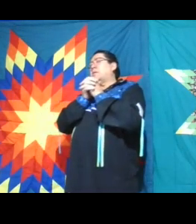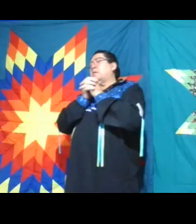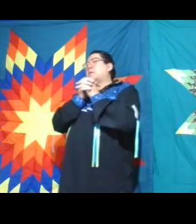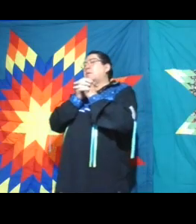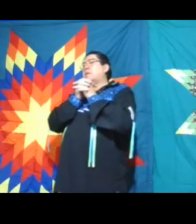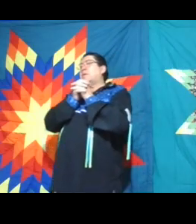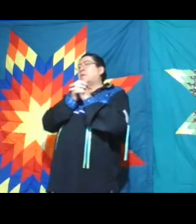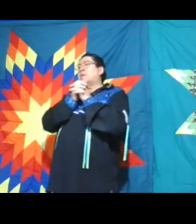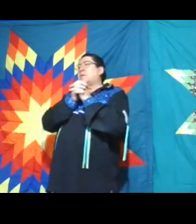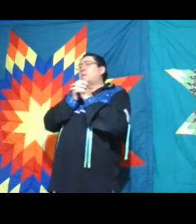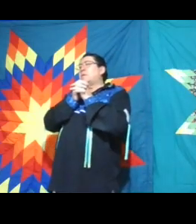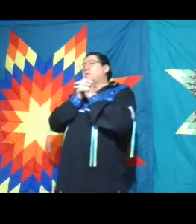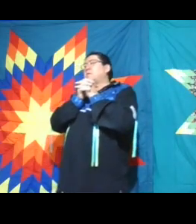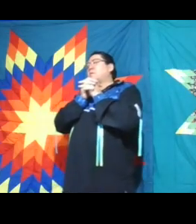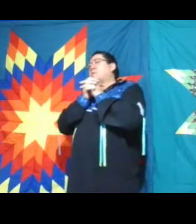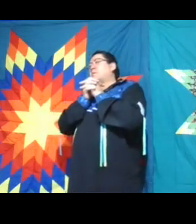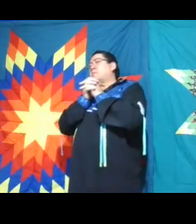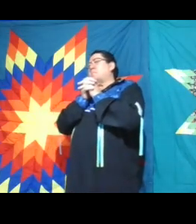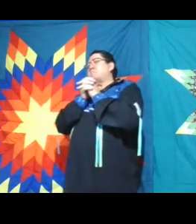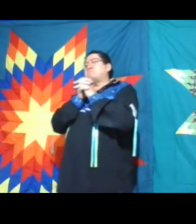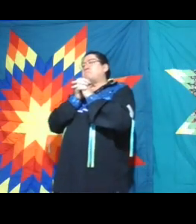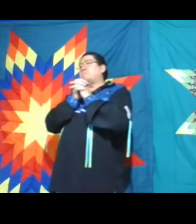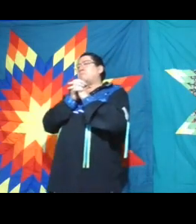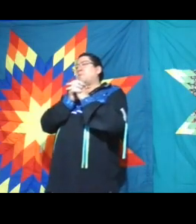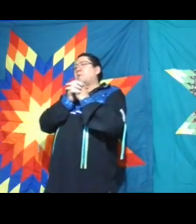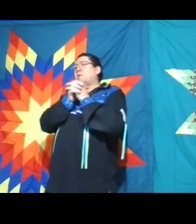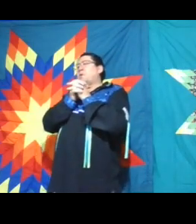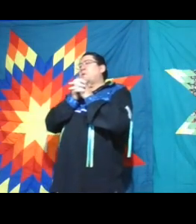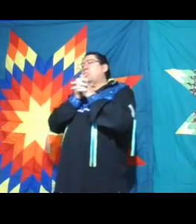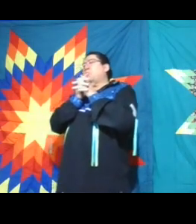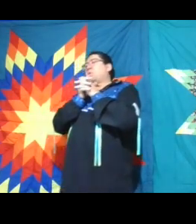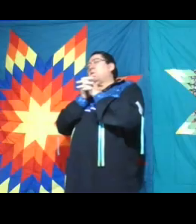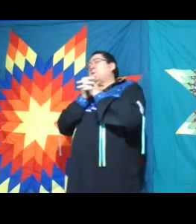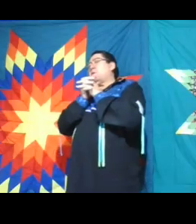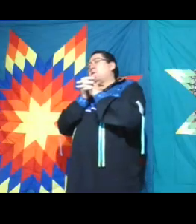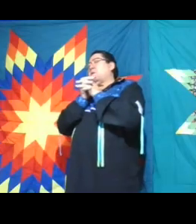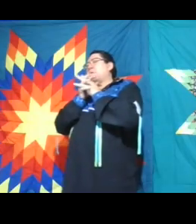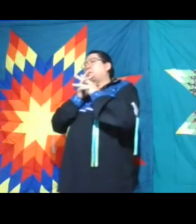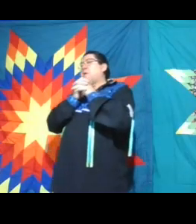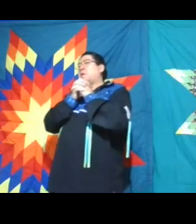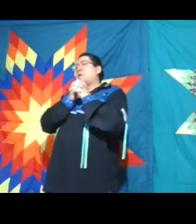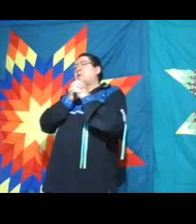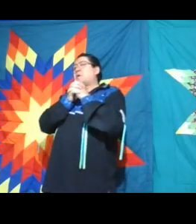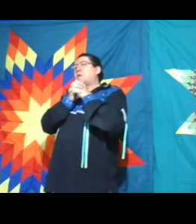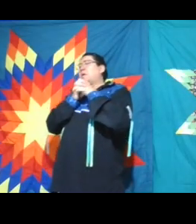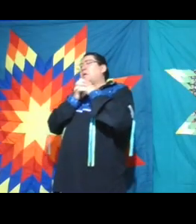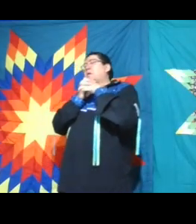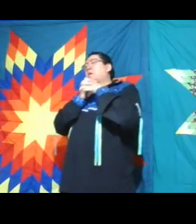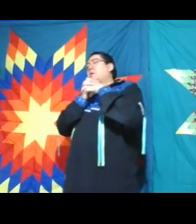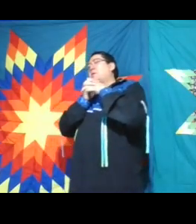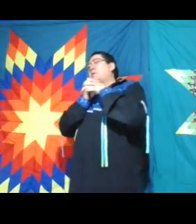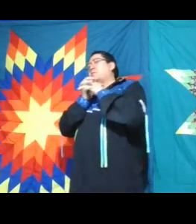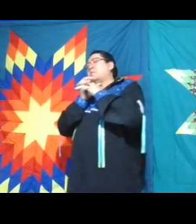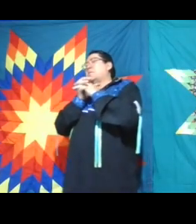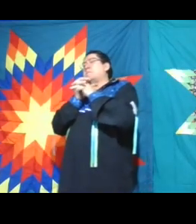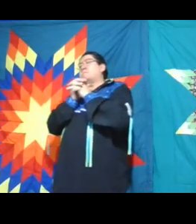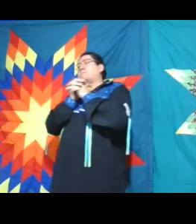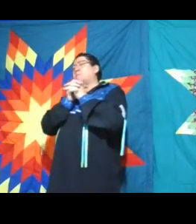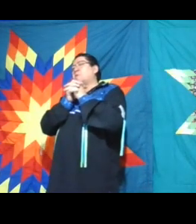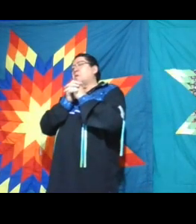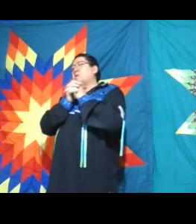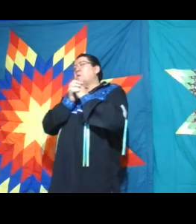larger firms where there is a large range of job types. We are, on the other hand, hiring people that have prior experience and would be